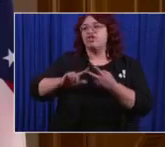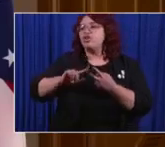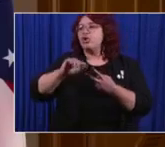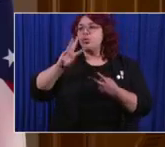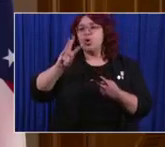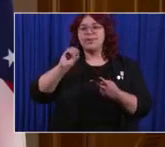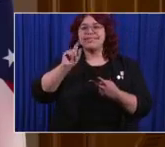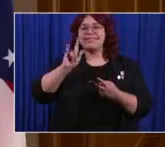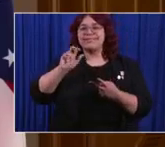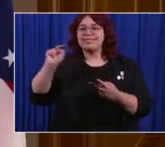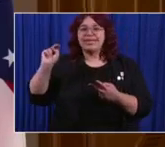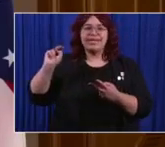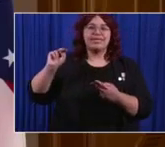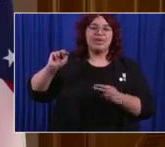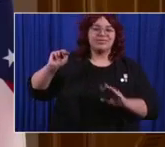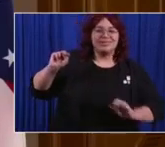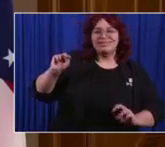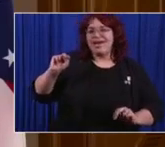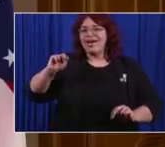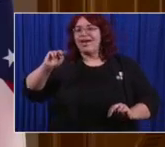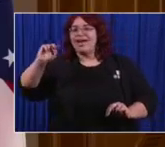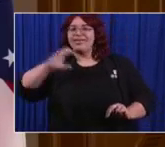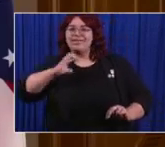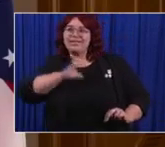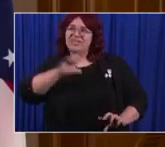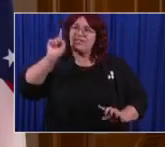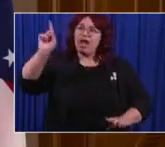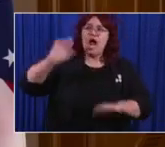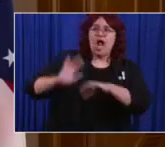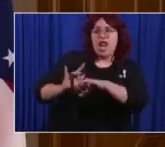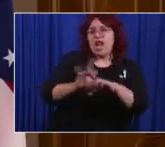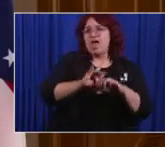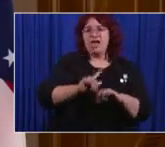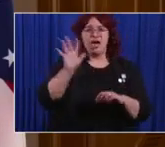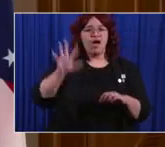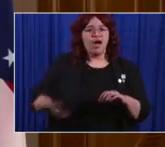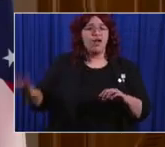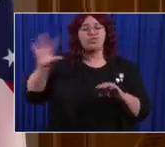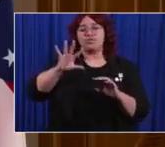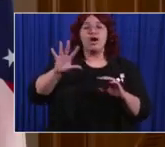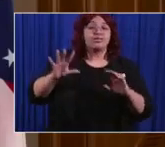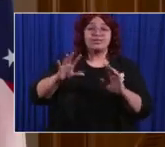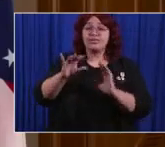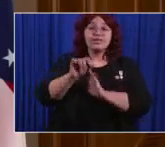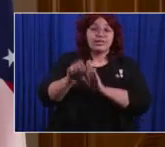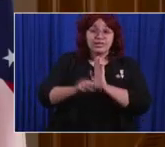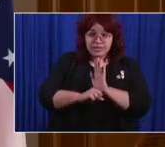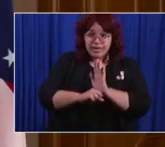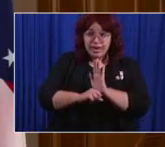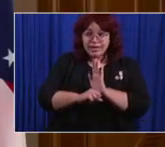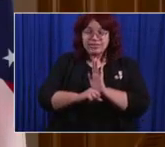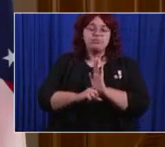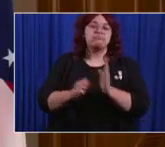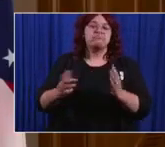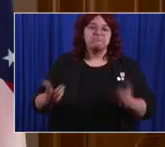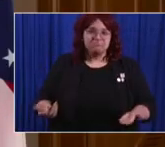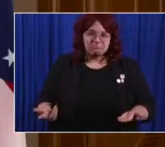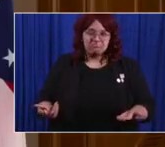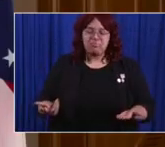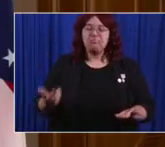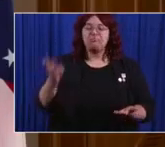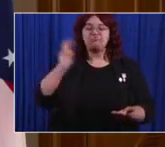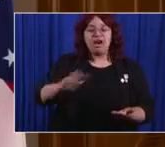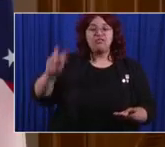Today in Middletown, the press conference that John and I did, which was actually a bill signing, we had press there as well. So